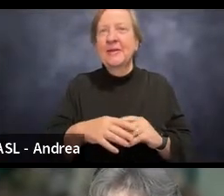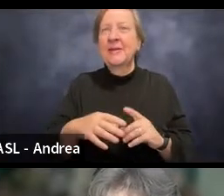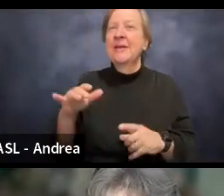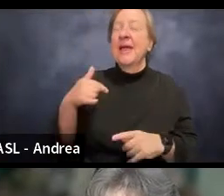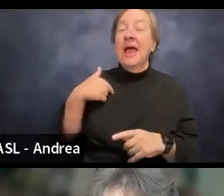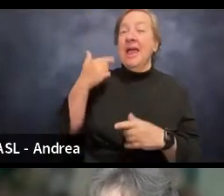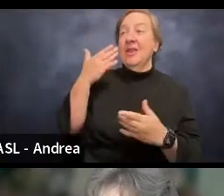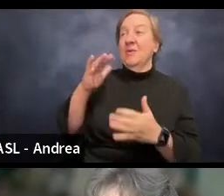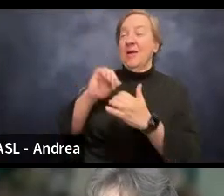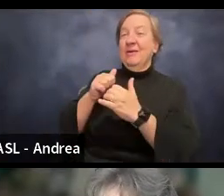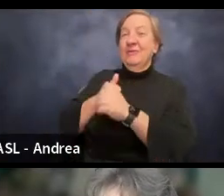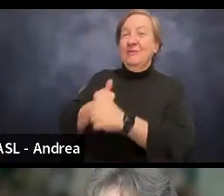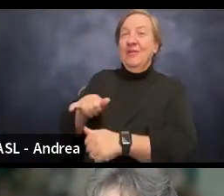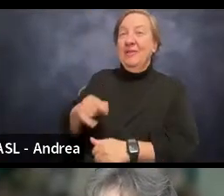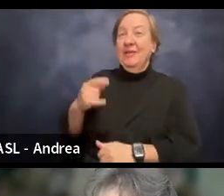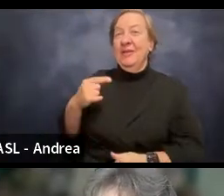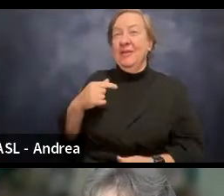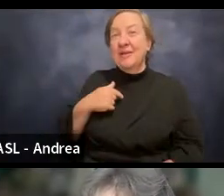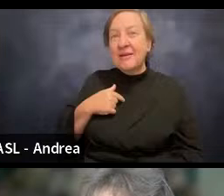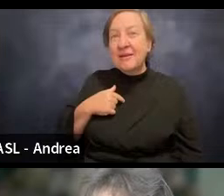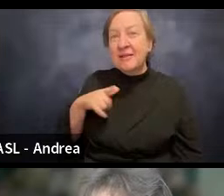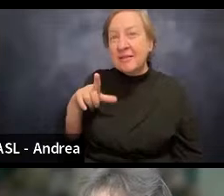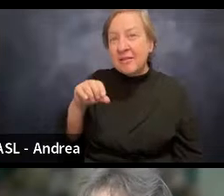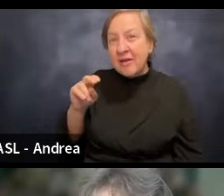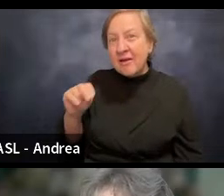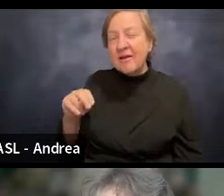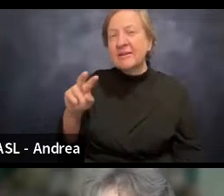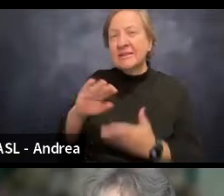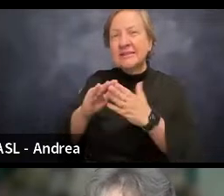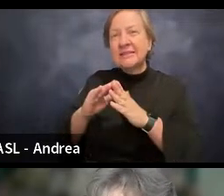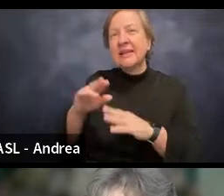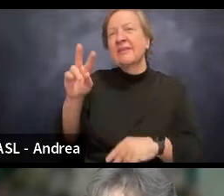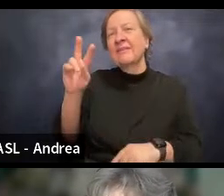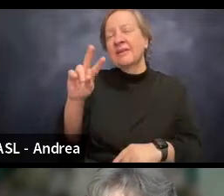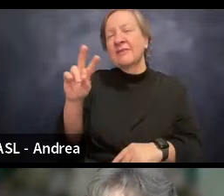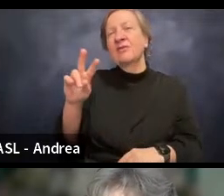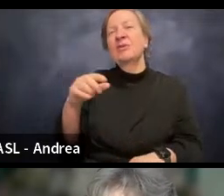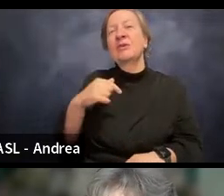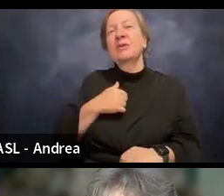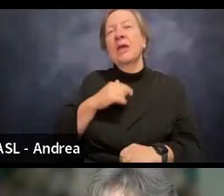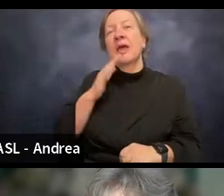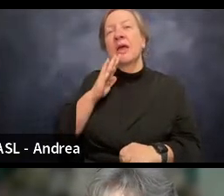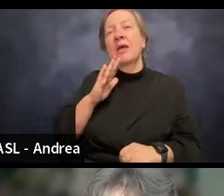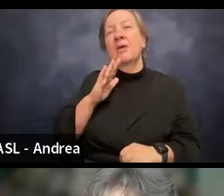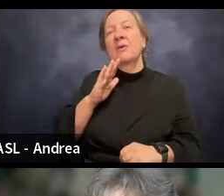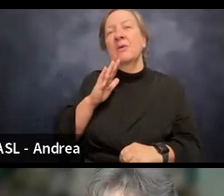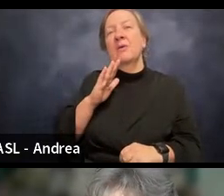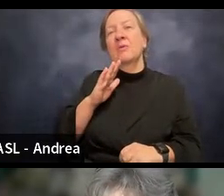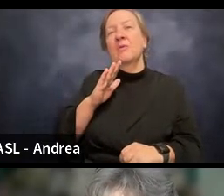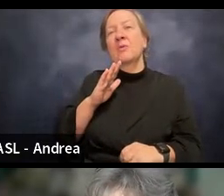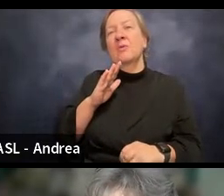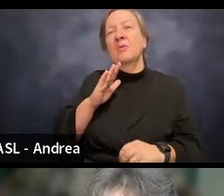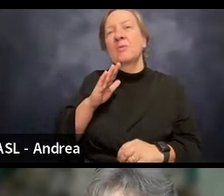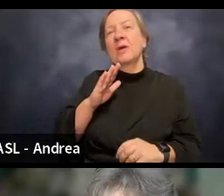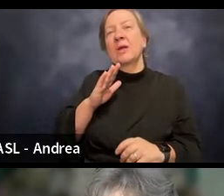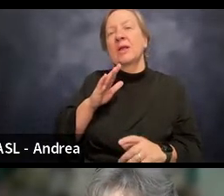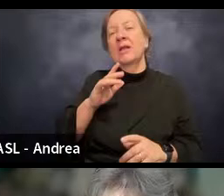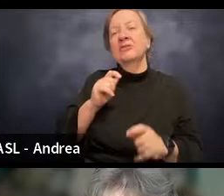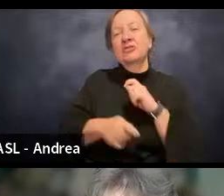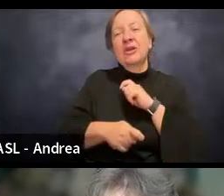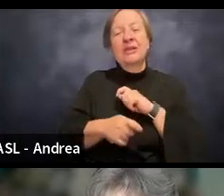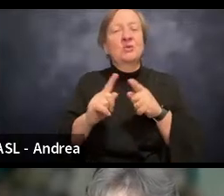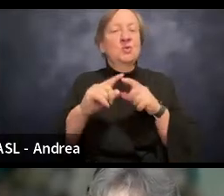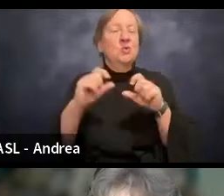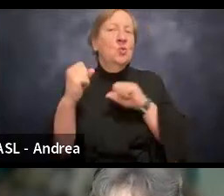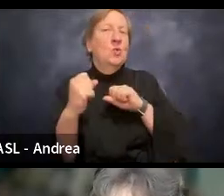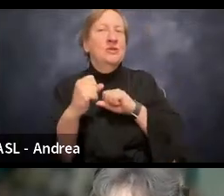that one. Long pluck on City of Vancouver. And I'm gonna pivot because the rules don't prohibit it and go to Winter Olympics because